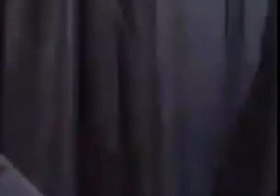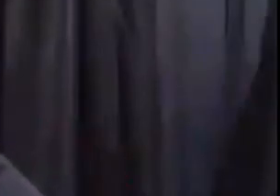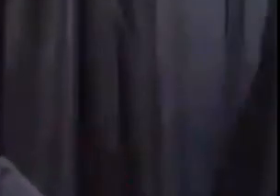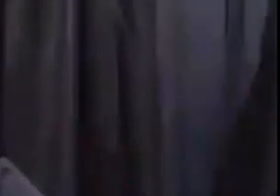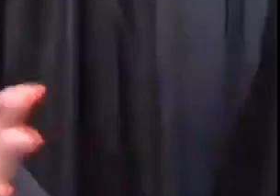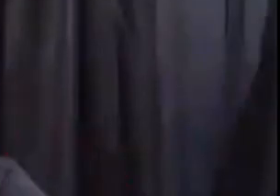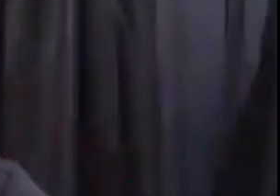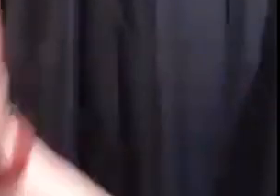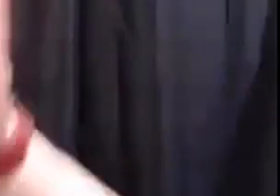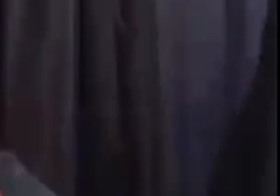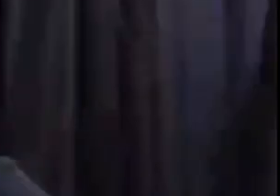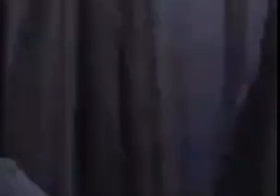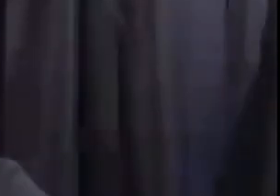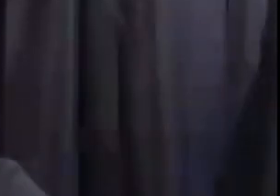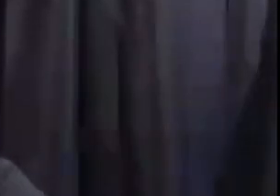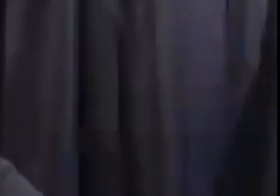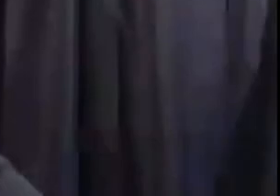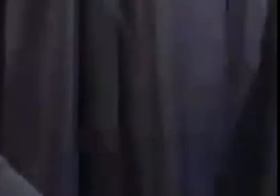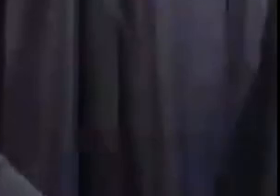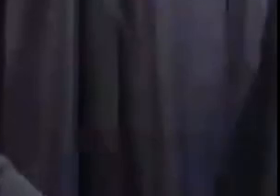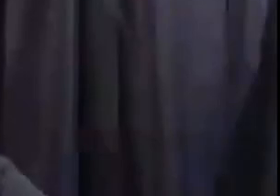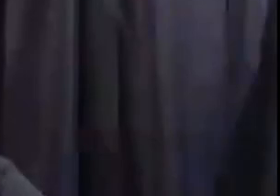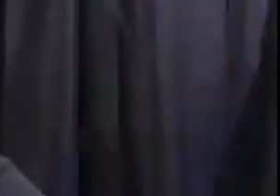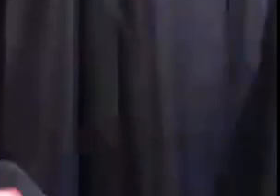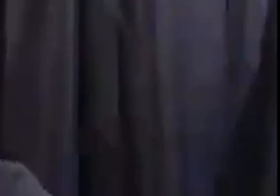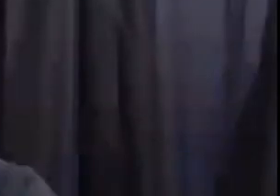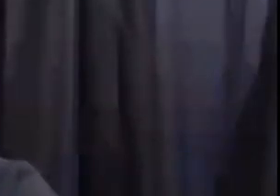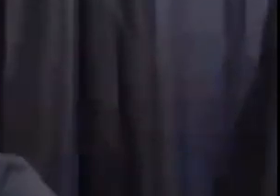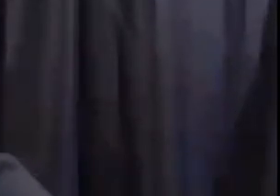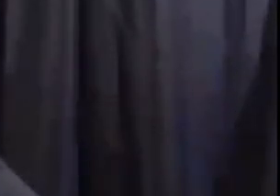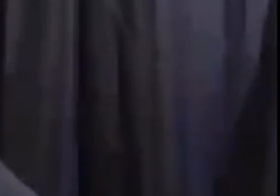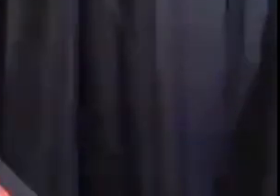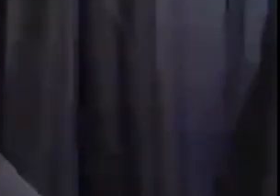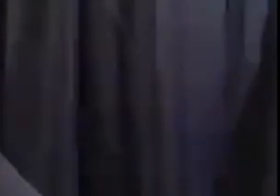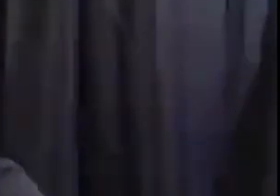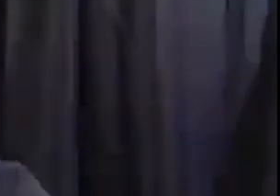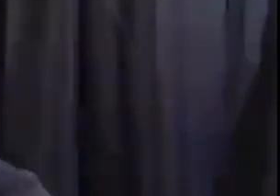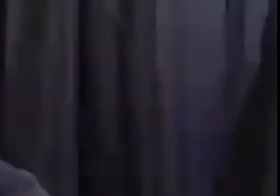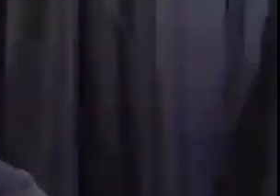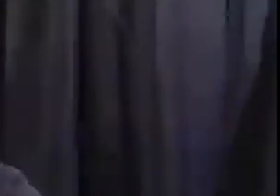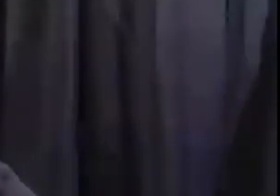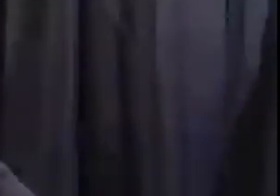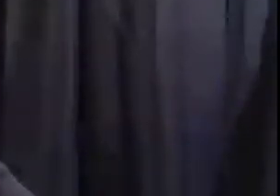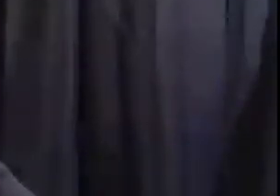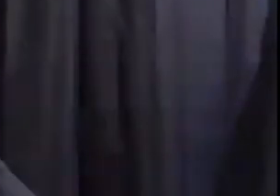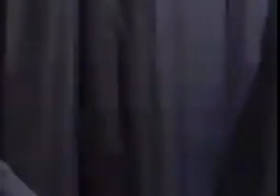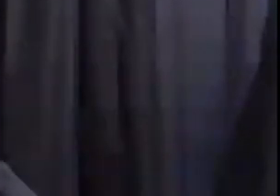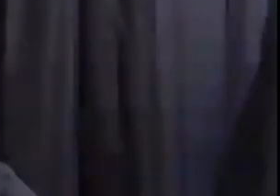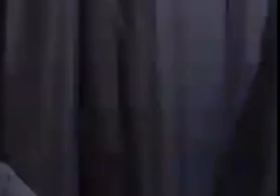so that's great. Thank you for hanging on to the bitter end here this evening. So please check back